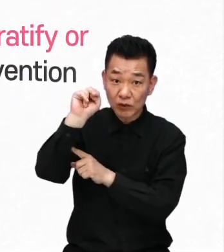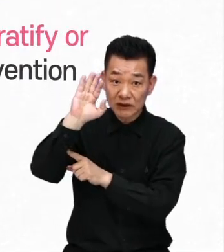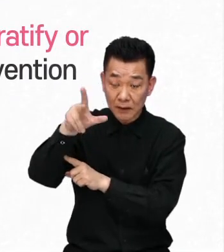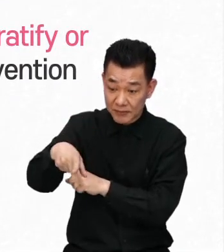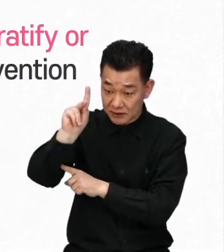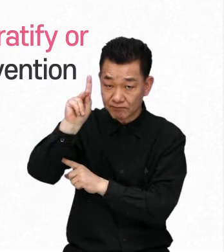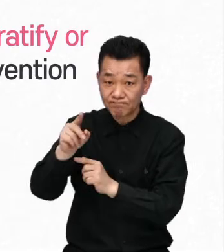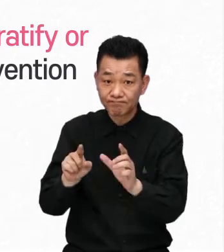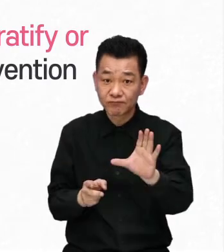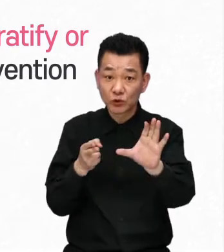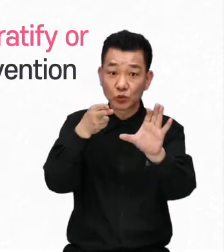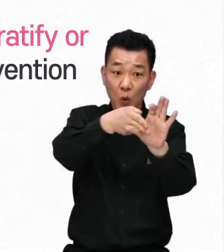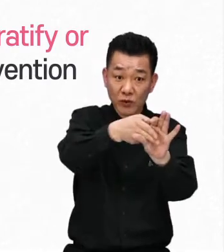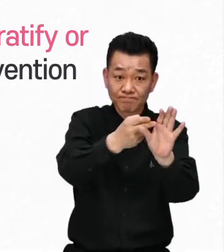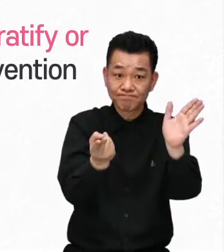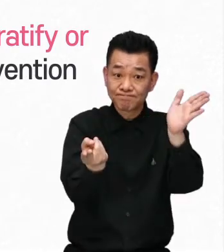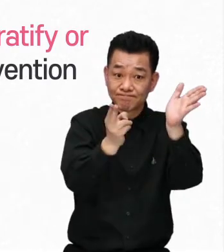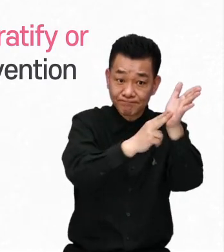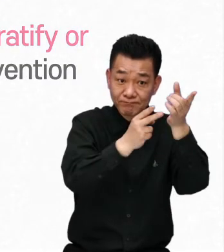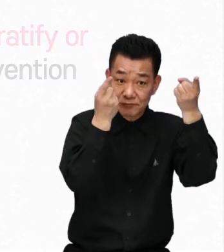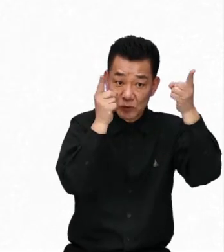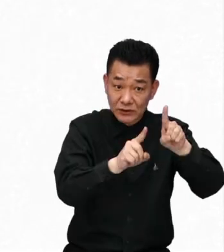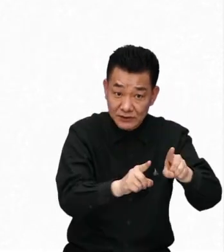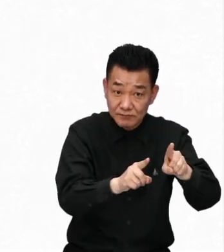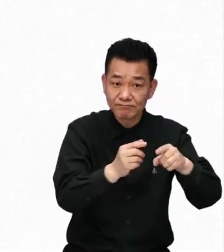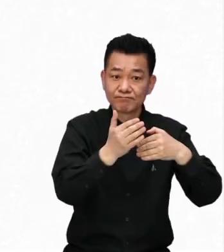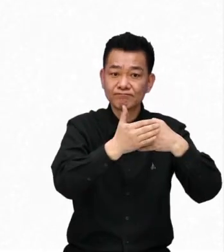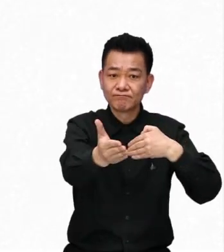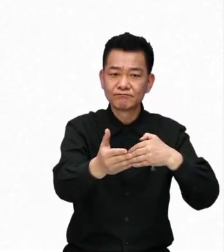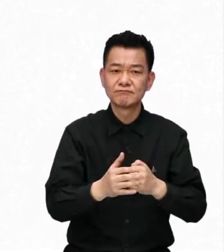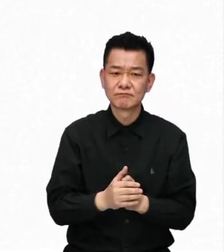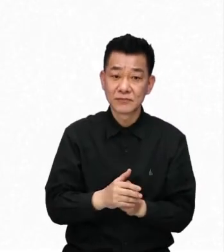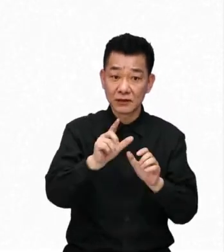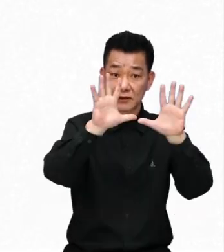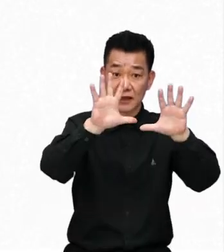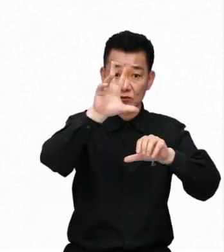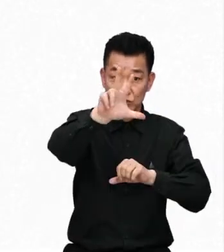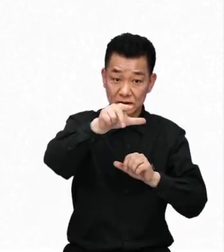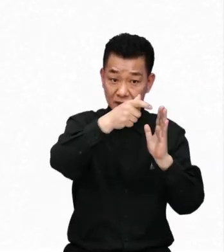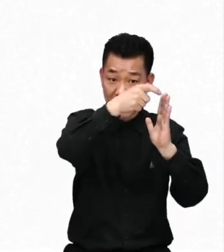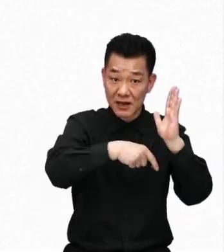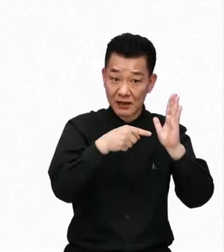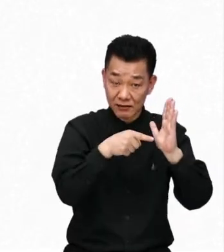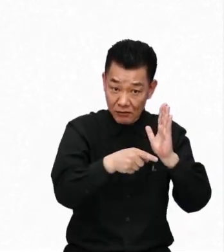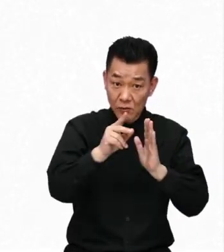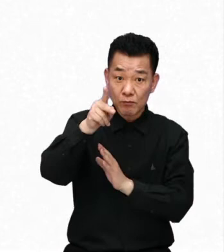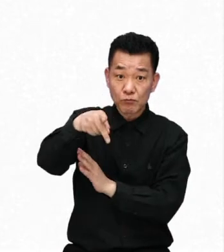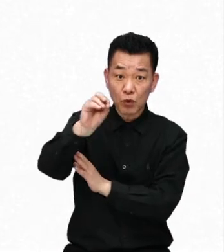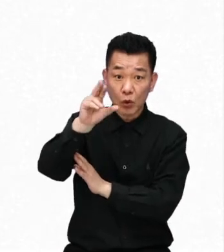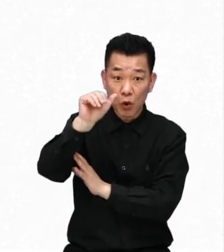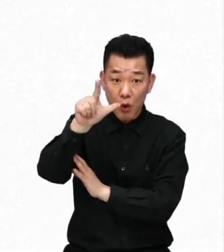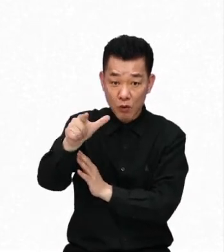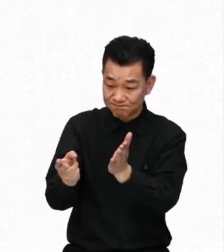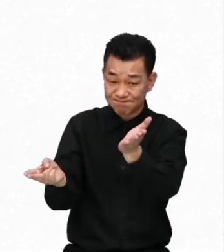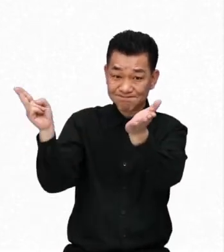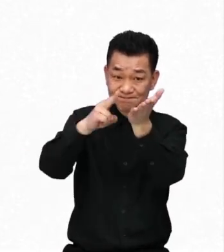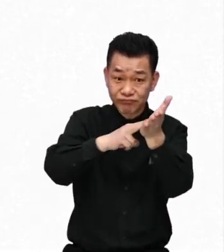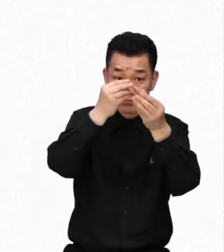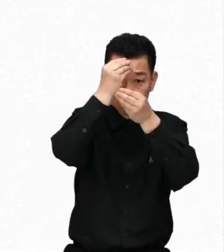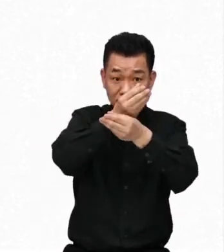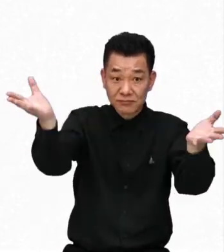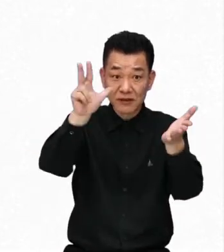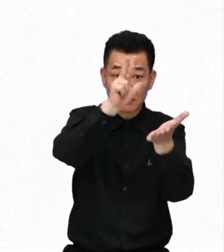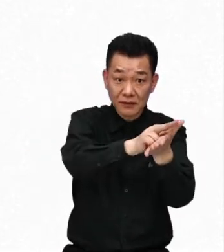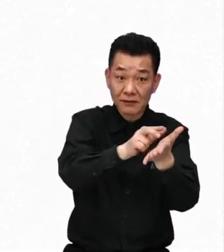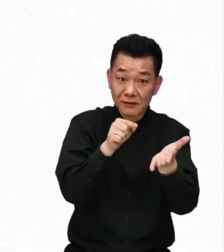shall ratify or accede to the Convention. The Article 13 is about entering into force of the protocol.